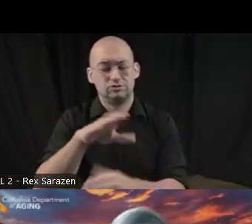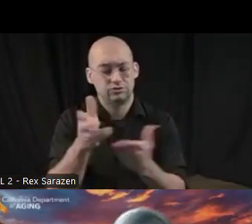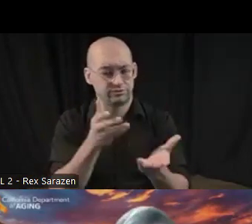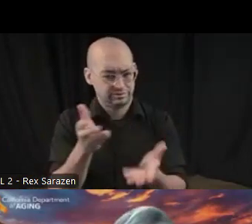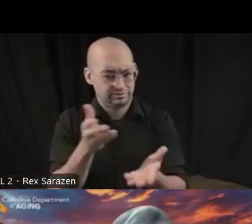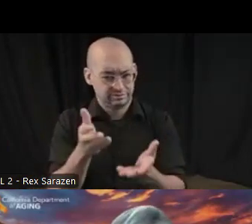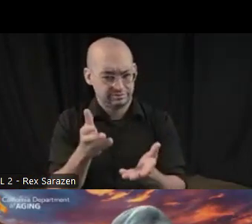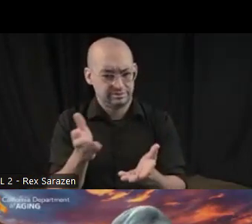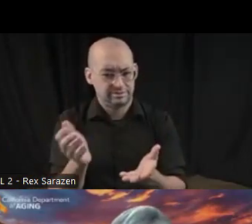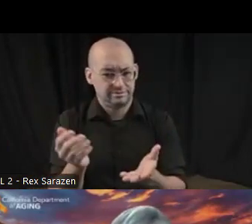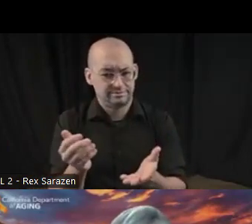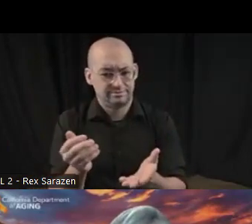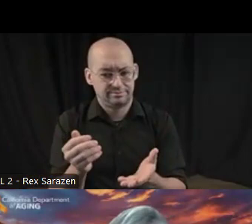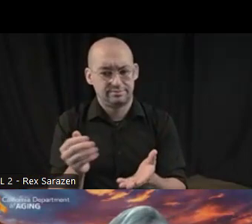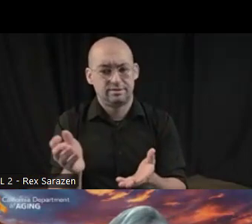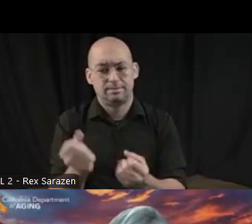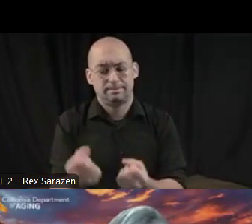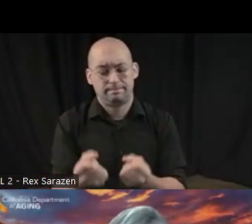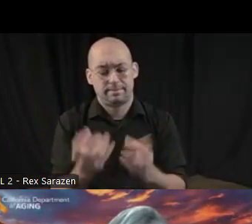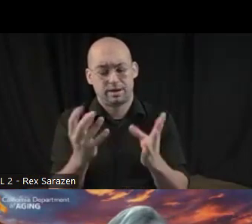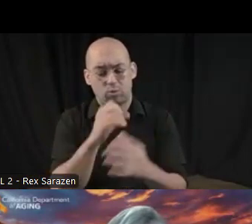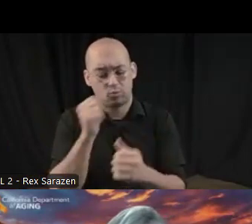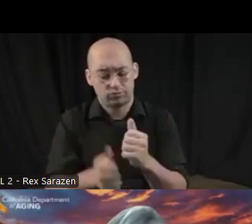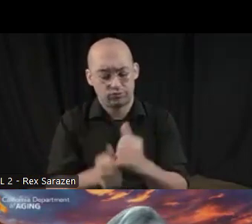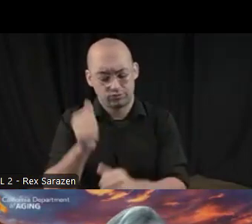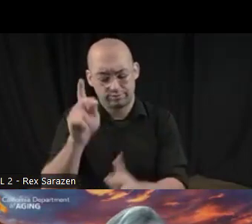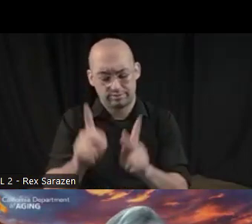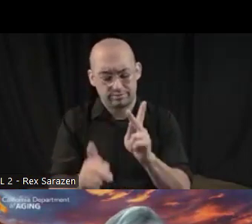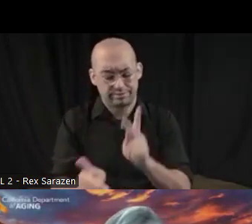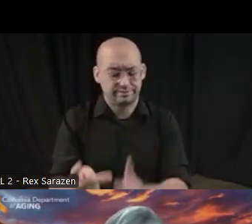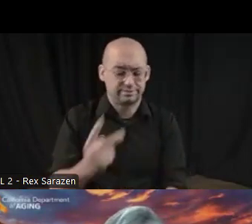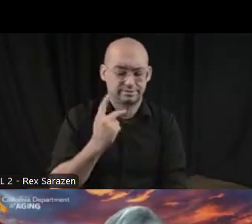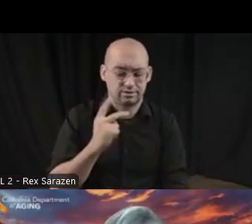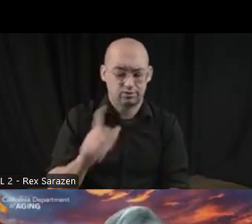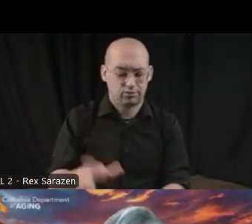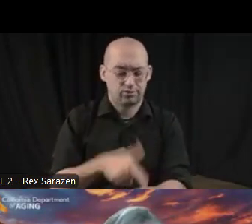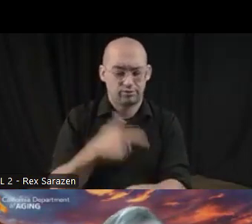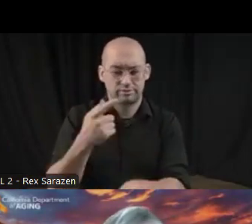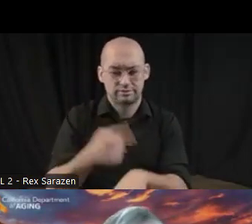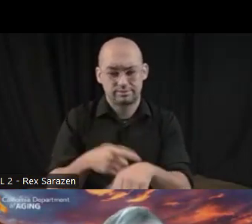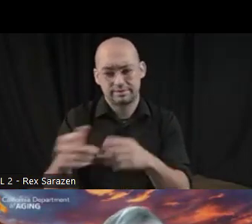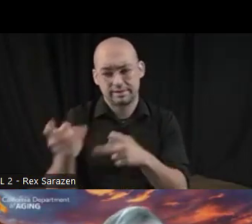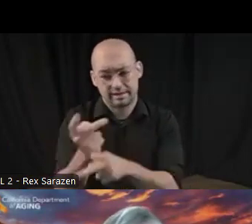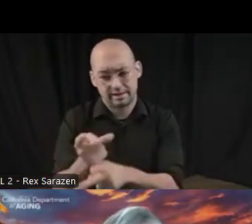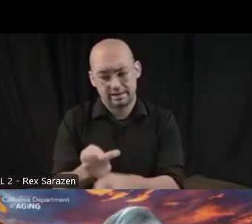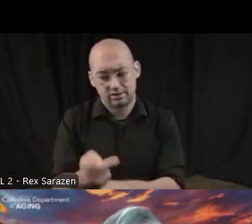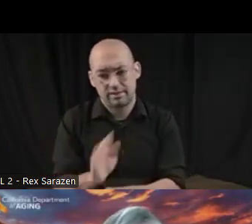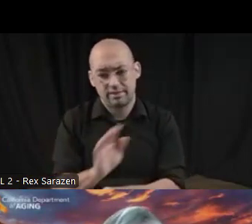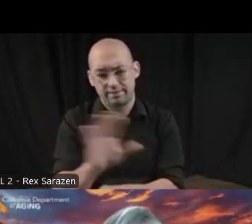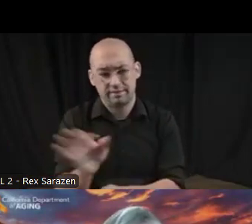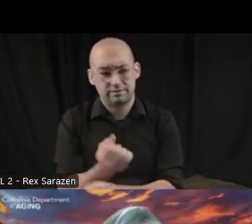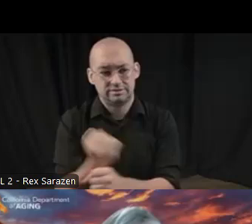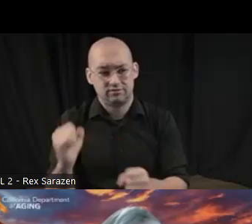touched on, which are many of the older adults that are trapped in long-term care. And so their safety is